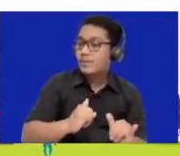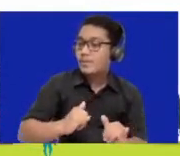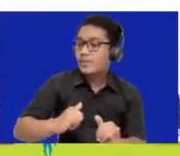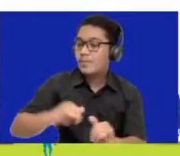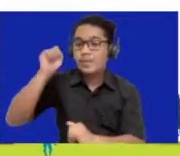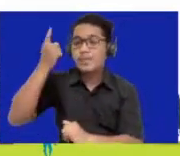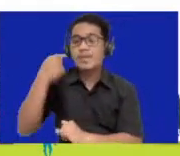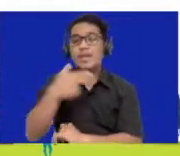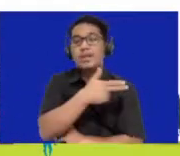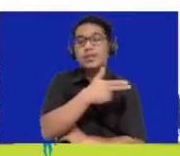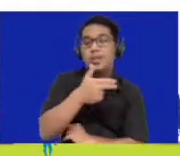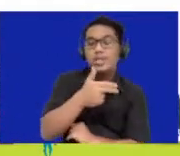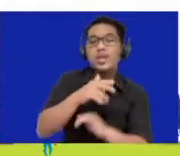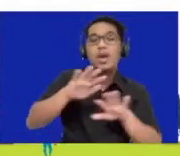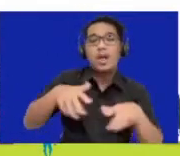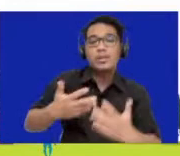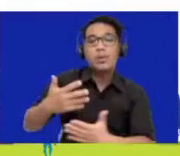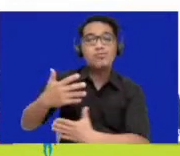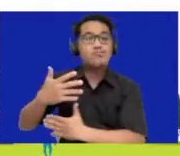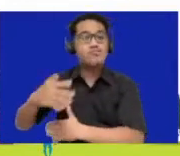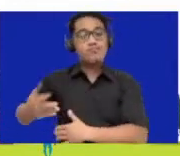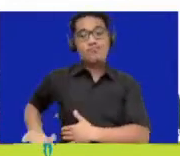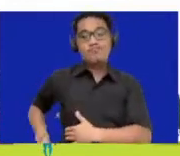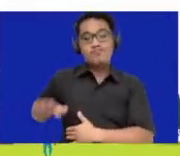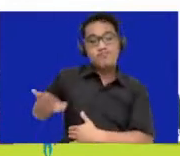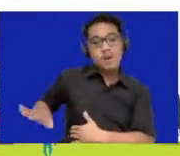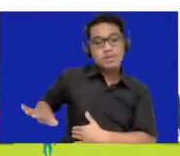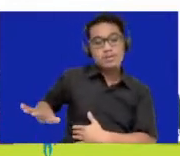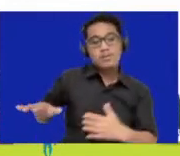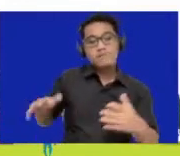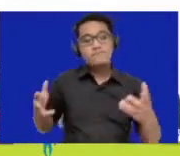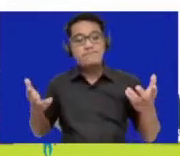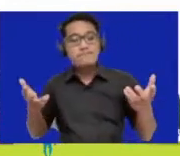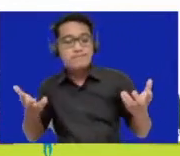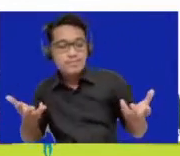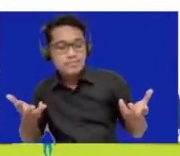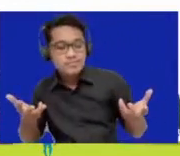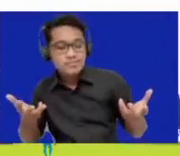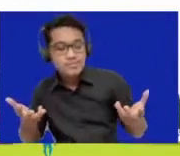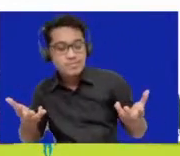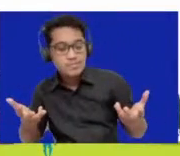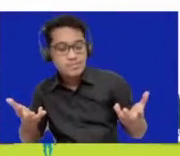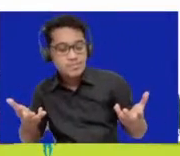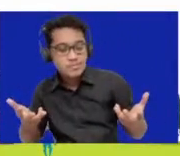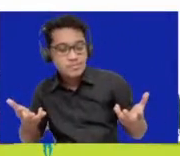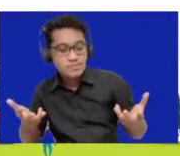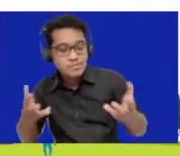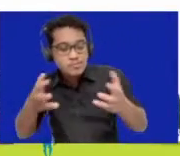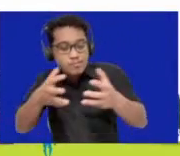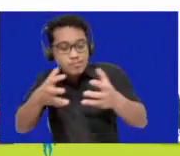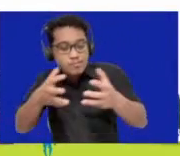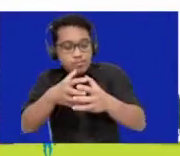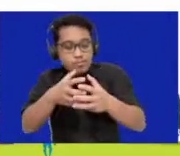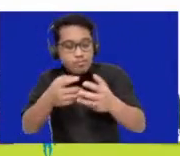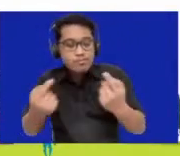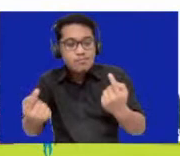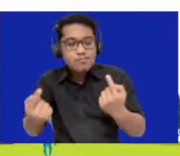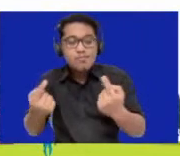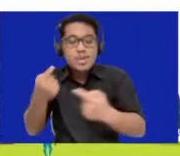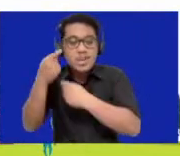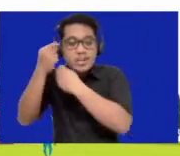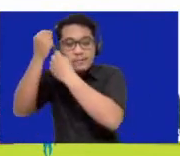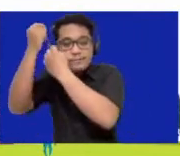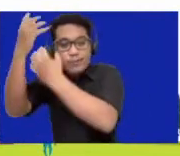Bangladesh allows us to have these exchanges. From Bangladesh, I'm joined today